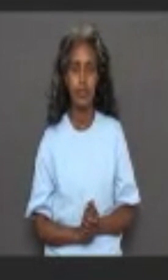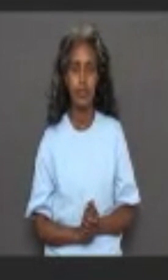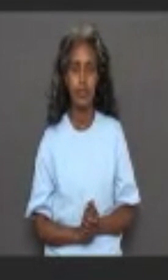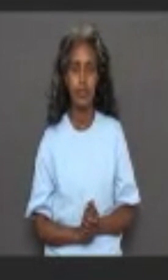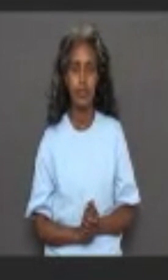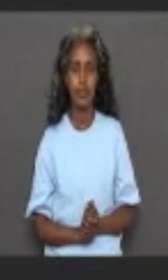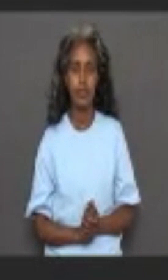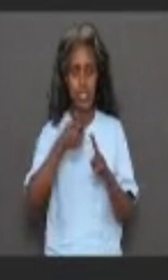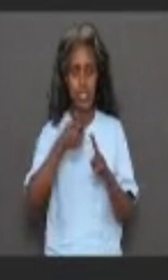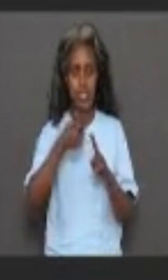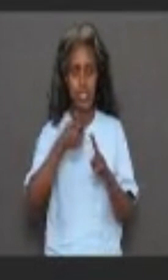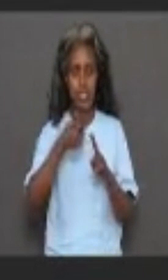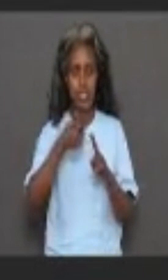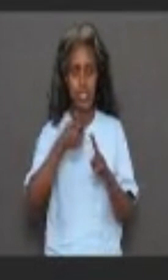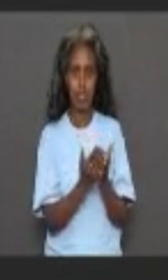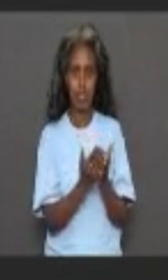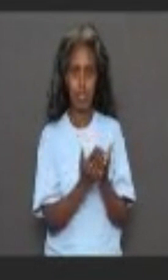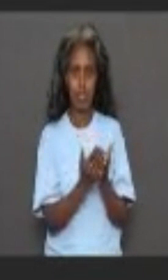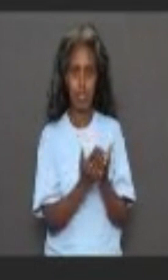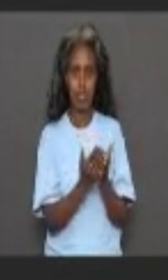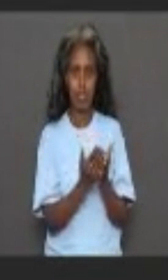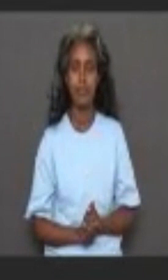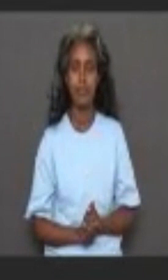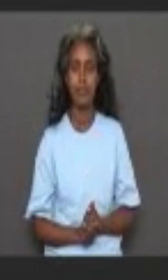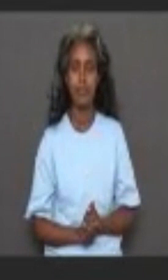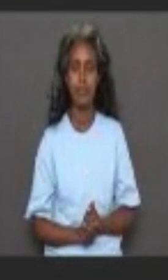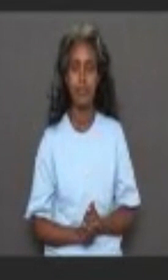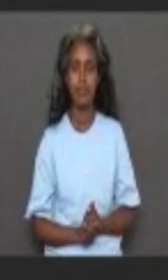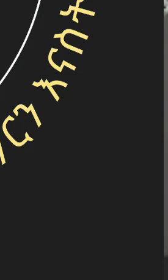Let's get back to our lesson.